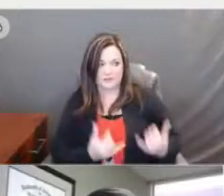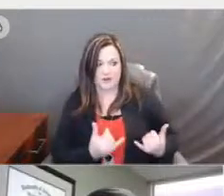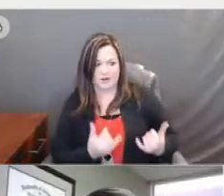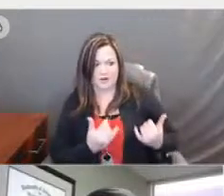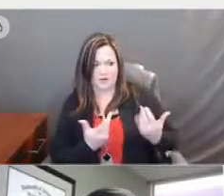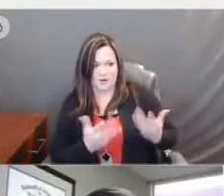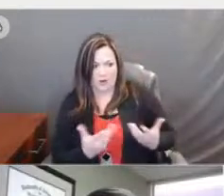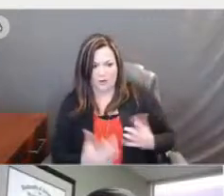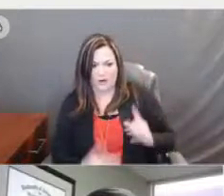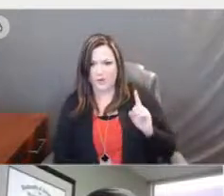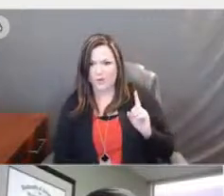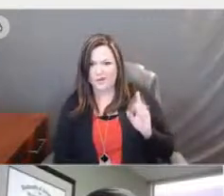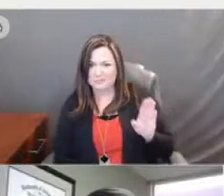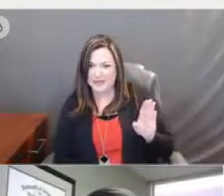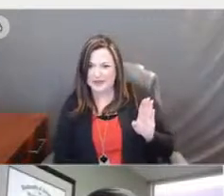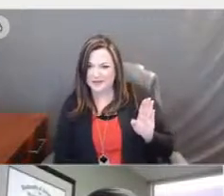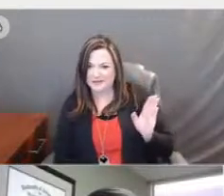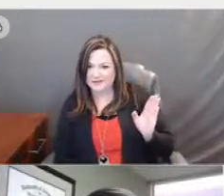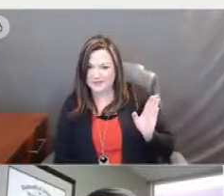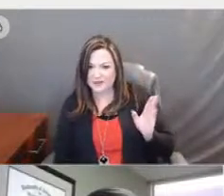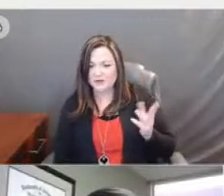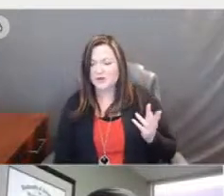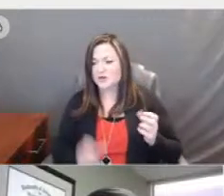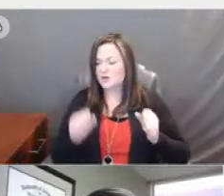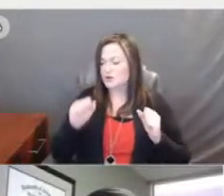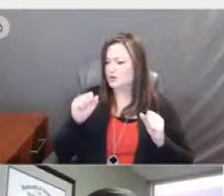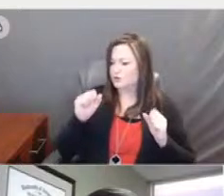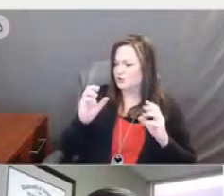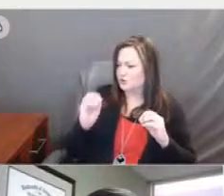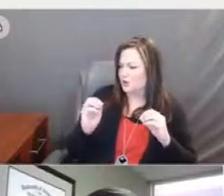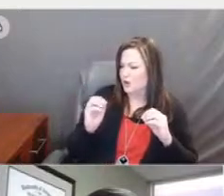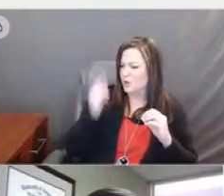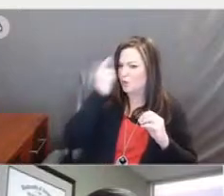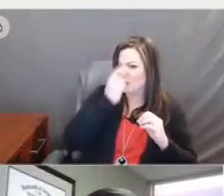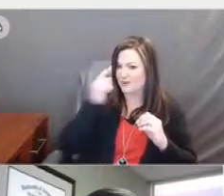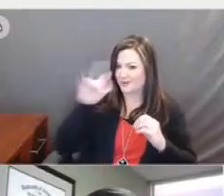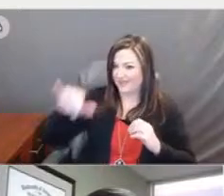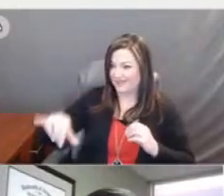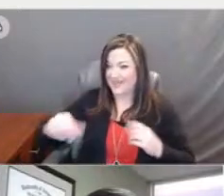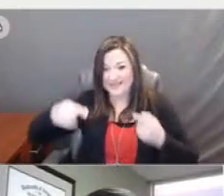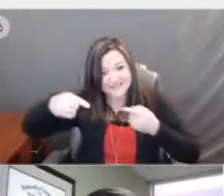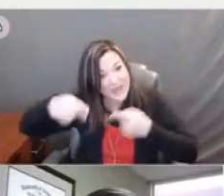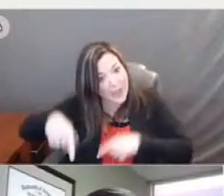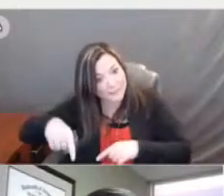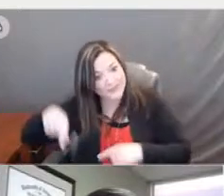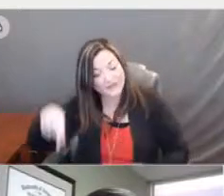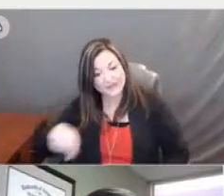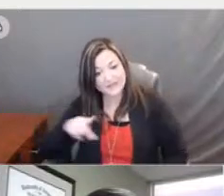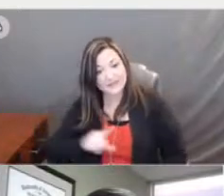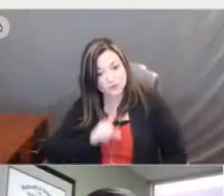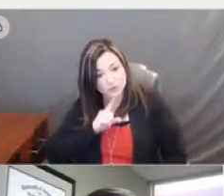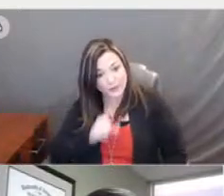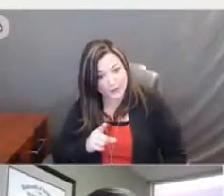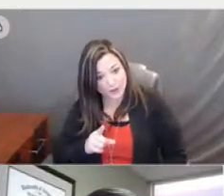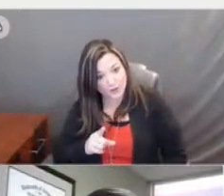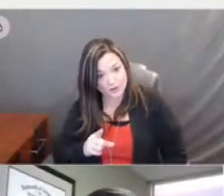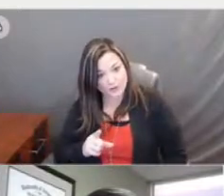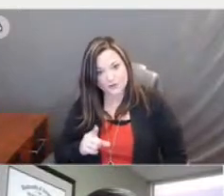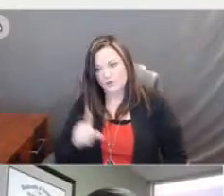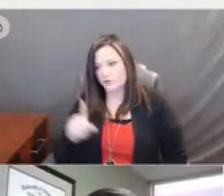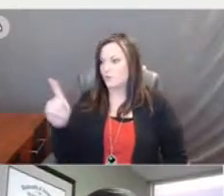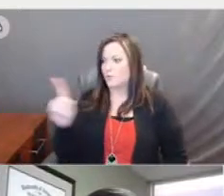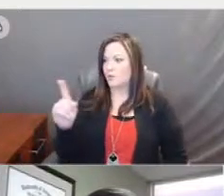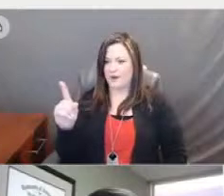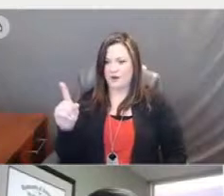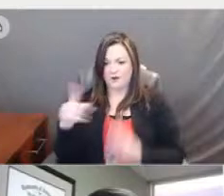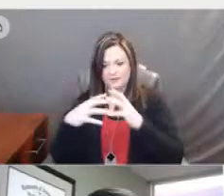in terms of the group. So I'm wondering, certainly this is happening. This is real. And where is the